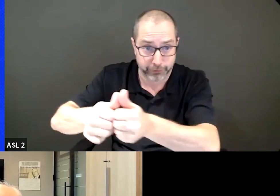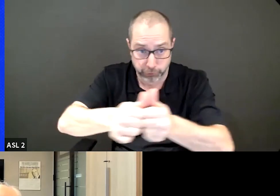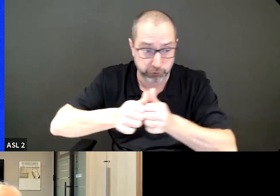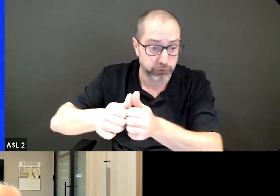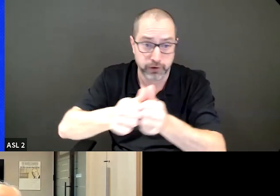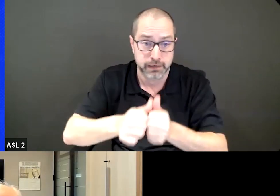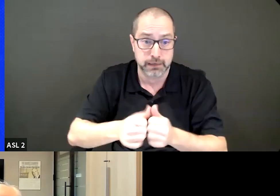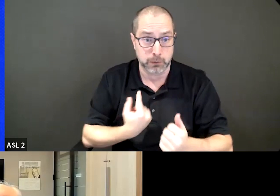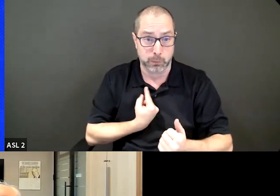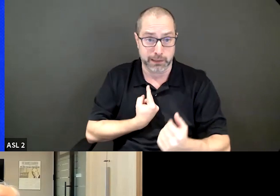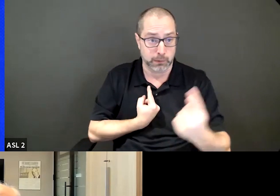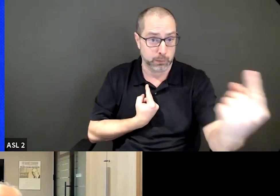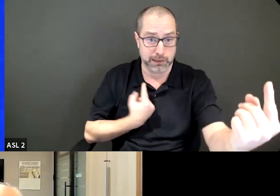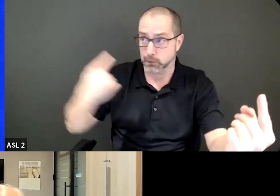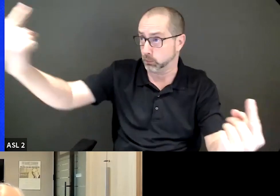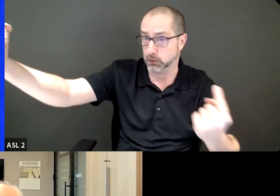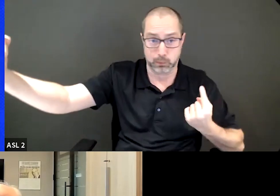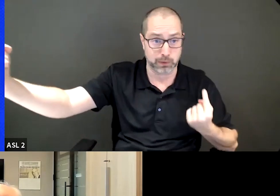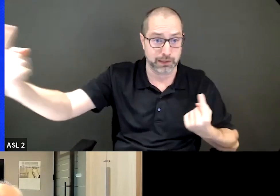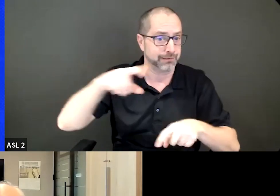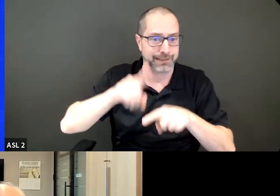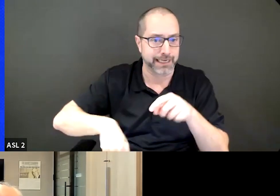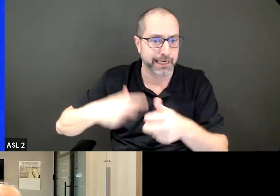one of us can solve this on our own. Employers can't solve this